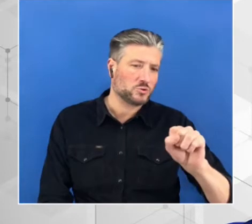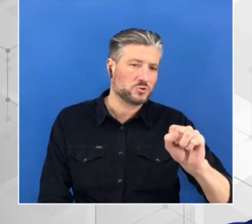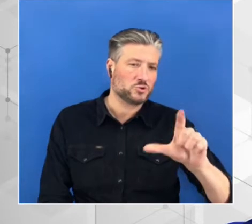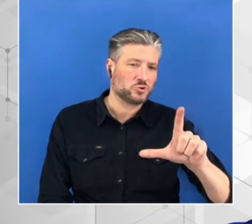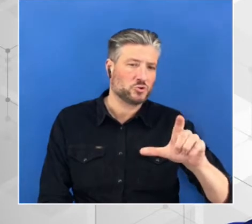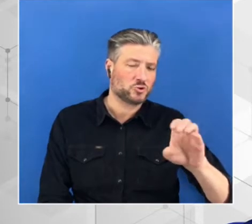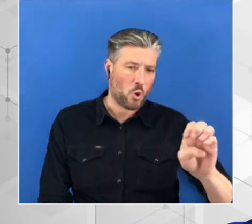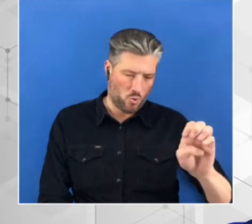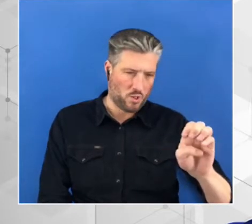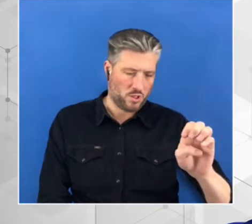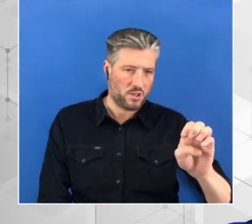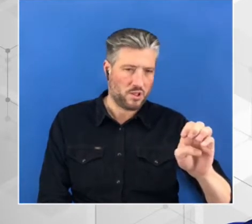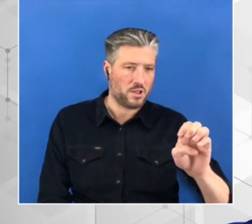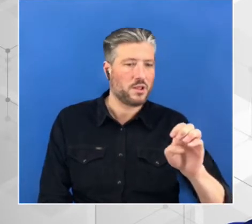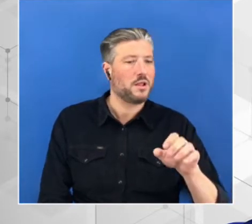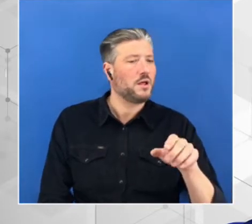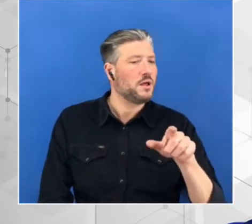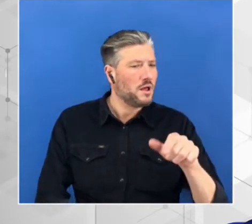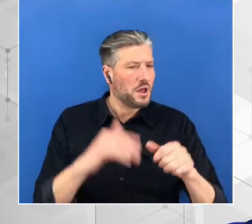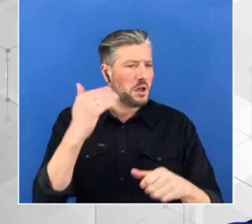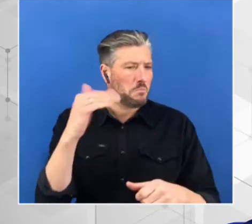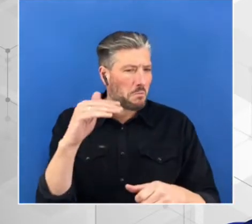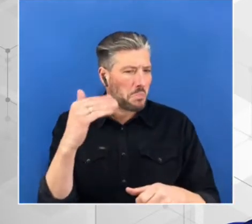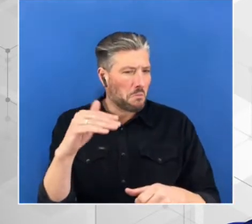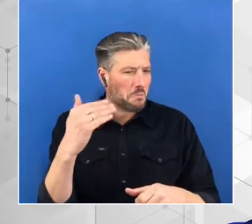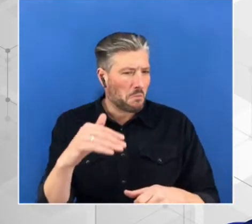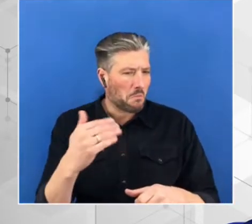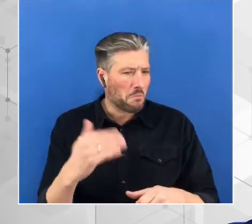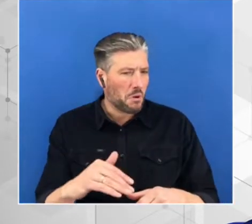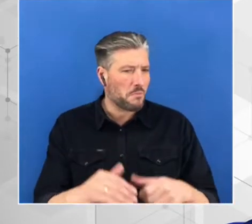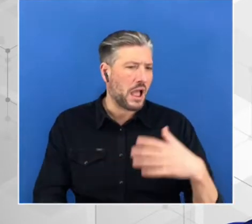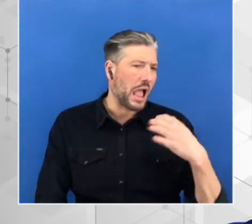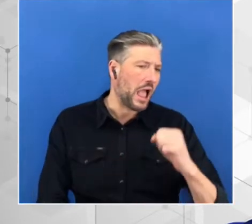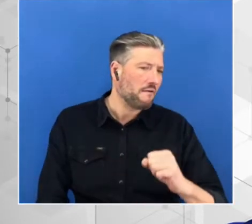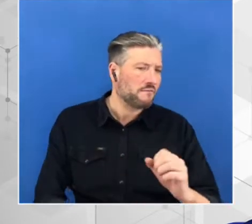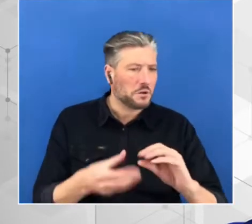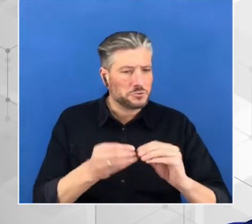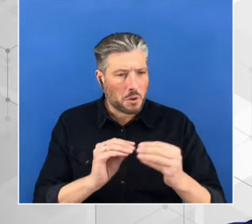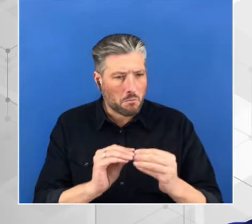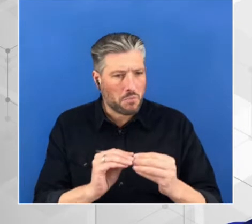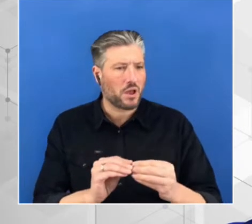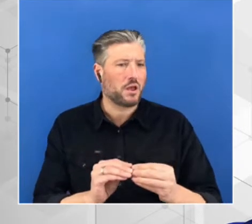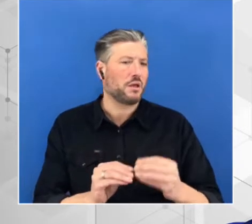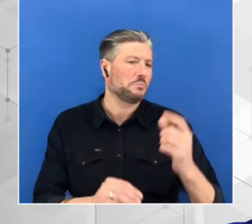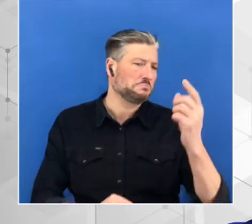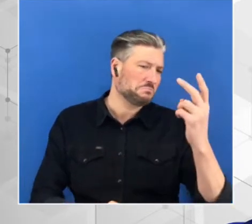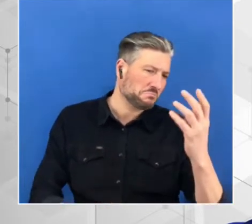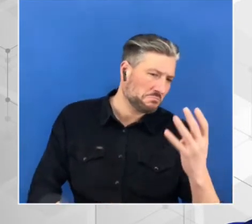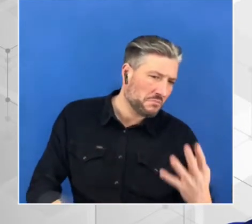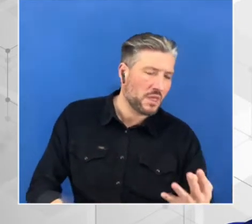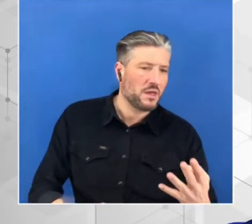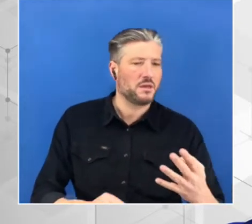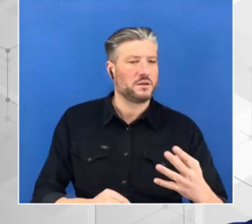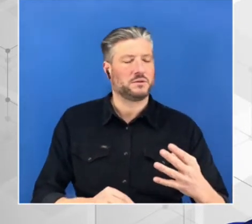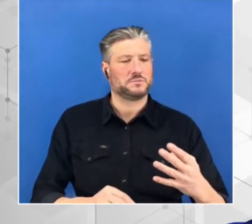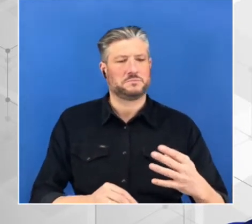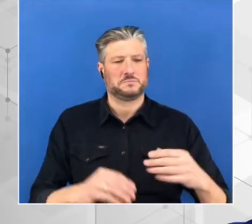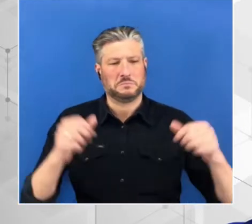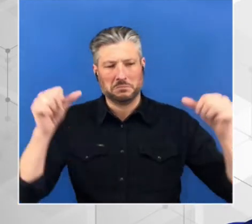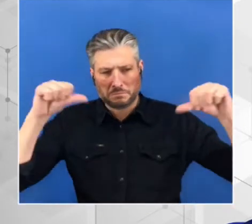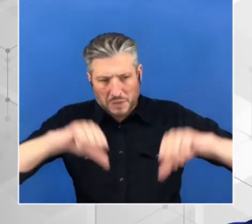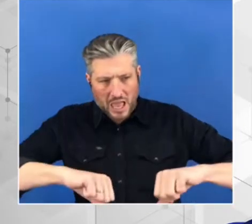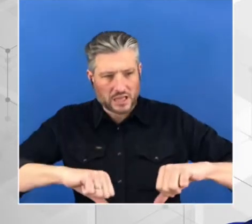to every issue, from minor, moderate, serious, or critical. You can see as well what is the error,